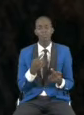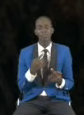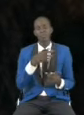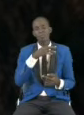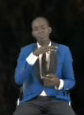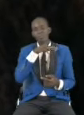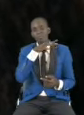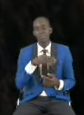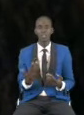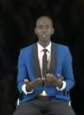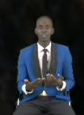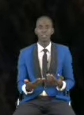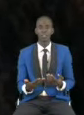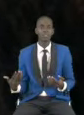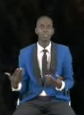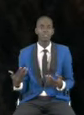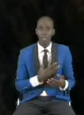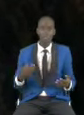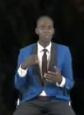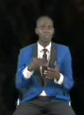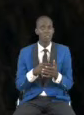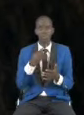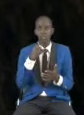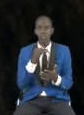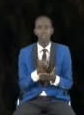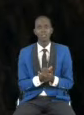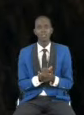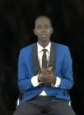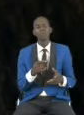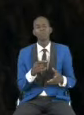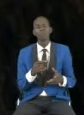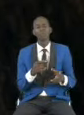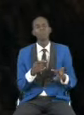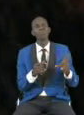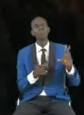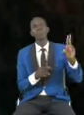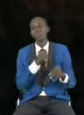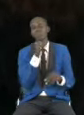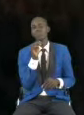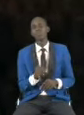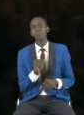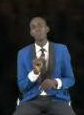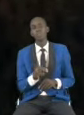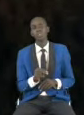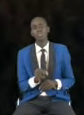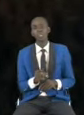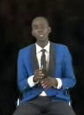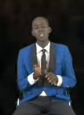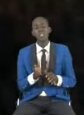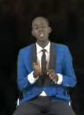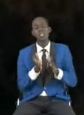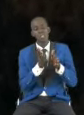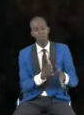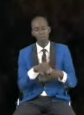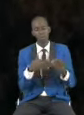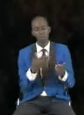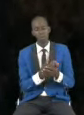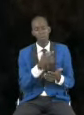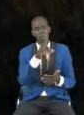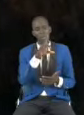Then if somebody says, no, not necessary, leave all the leaven there and leave all